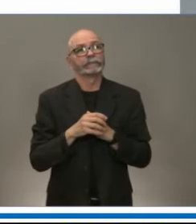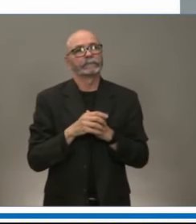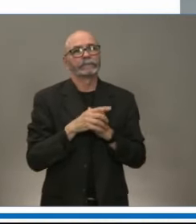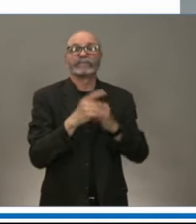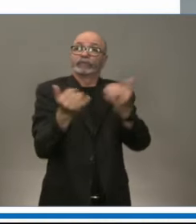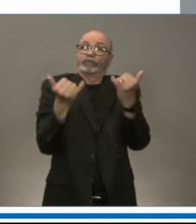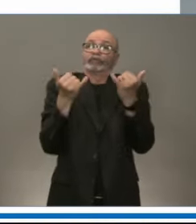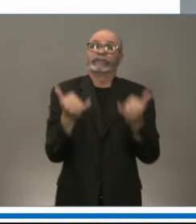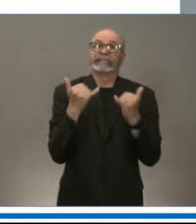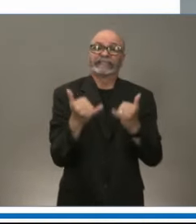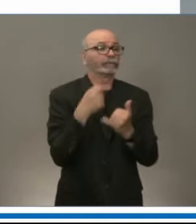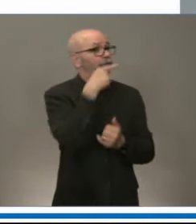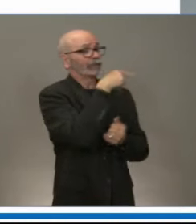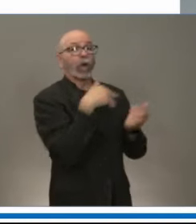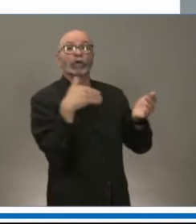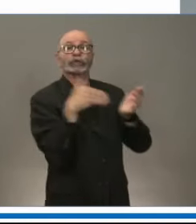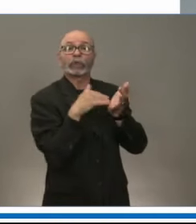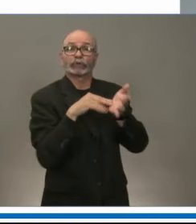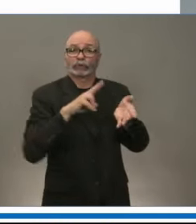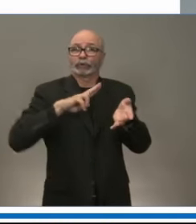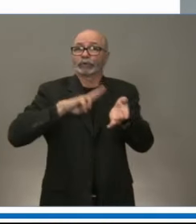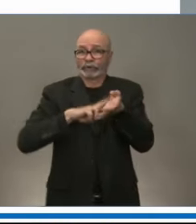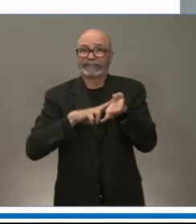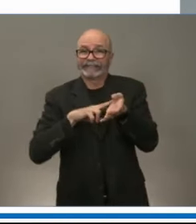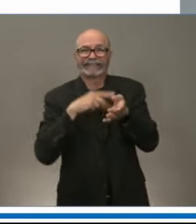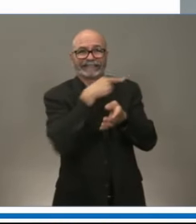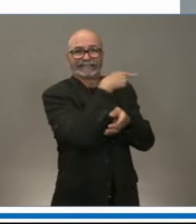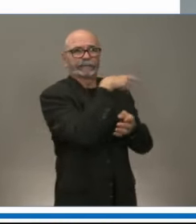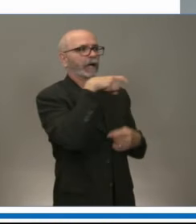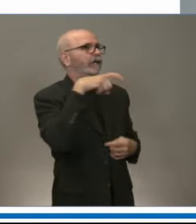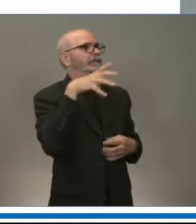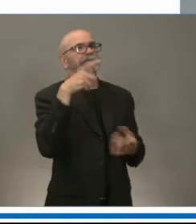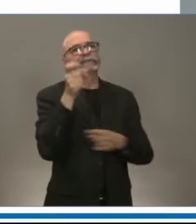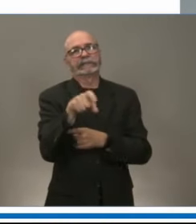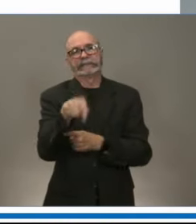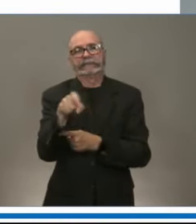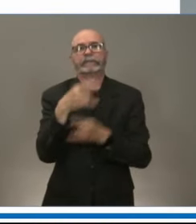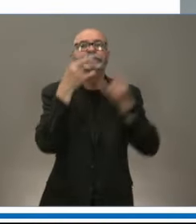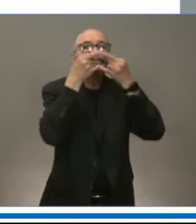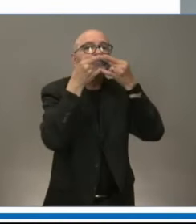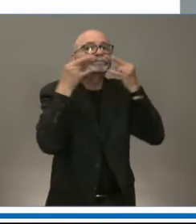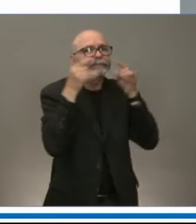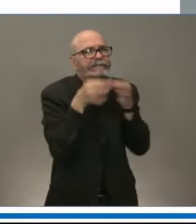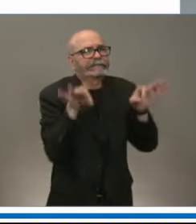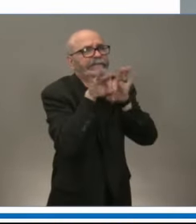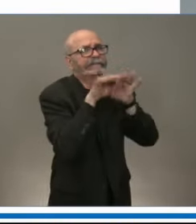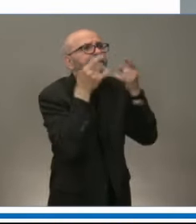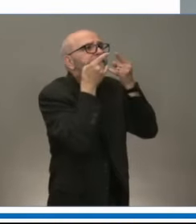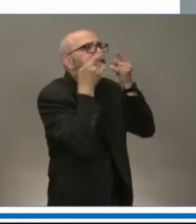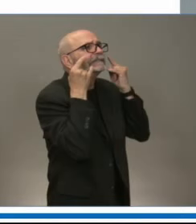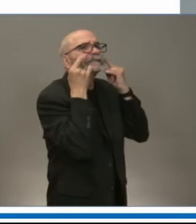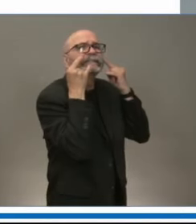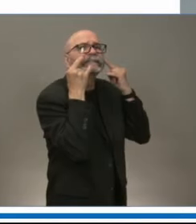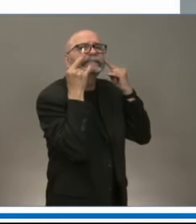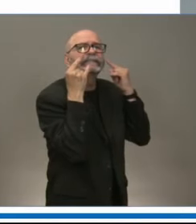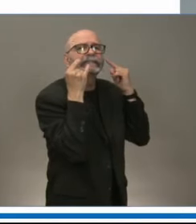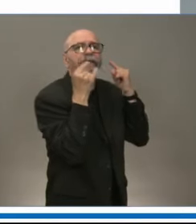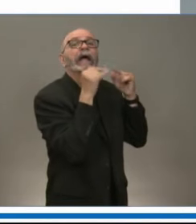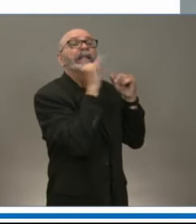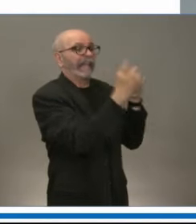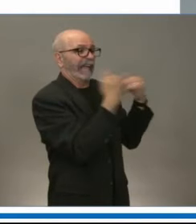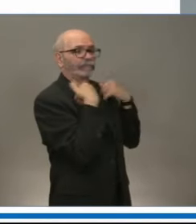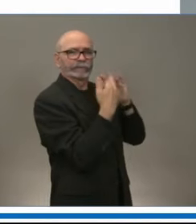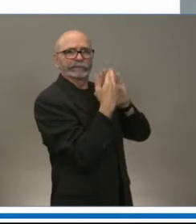using certain types of masks for healthcare workers. There are national guidelines developed by experts